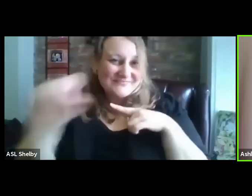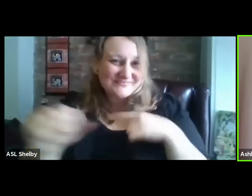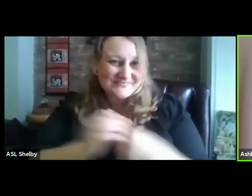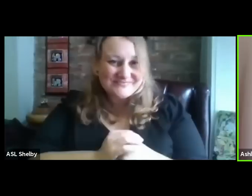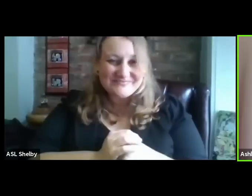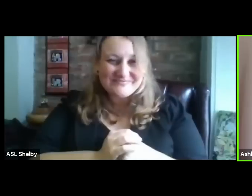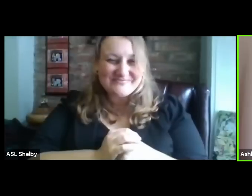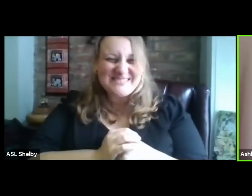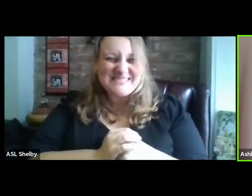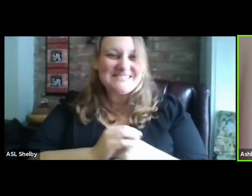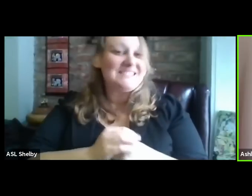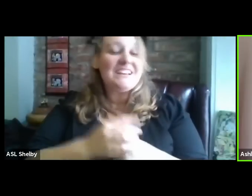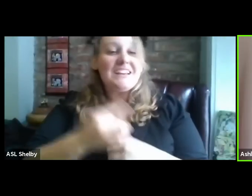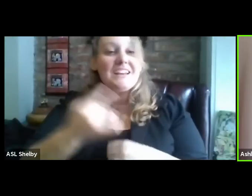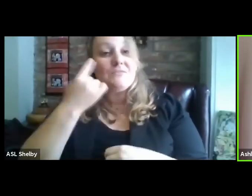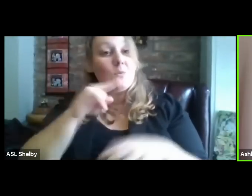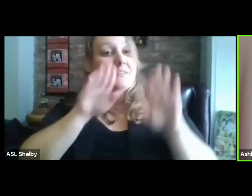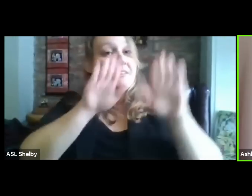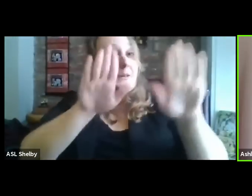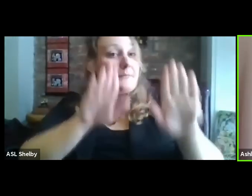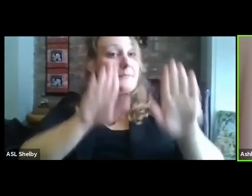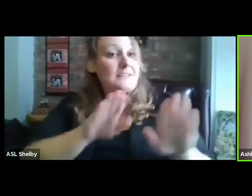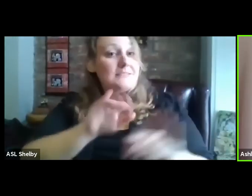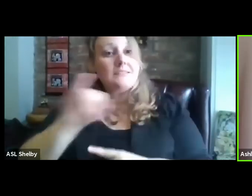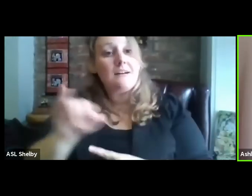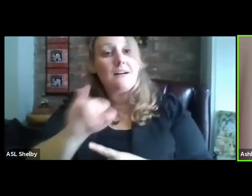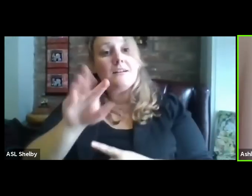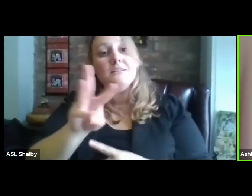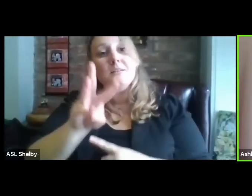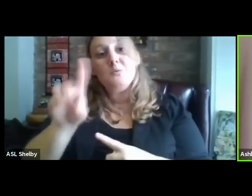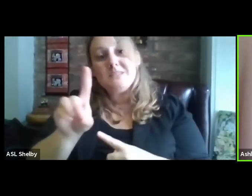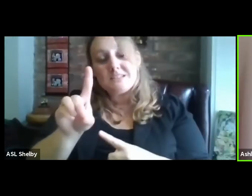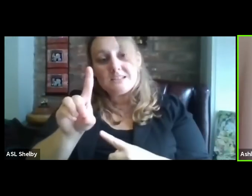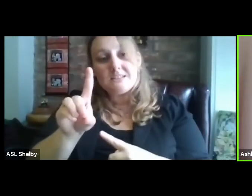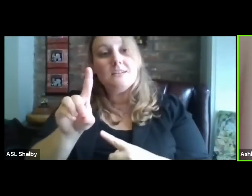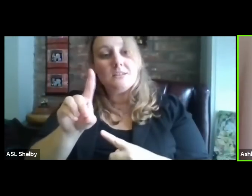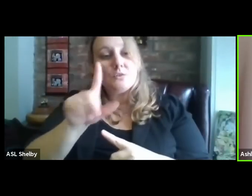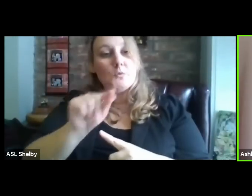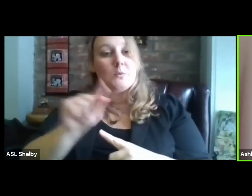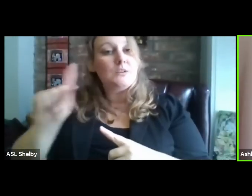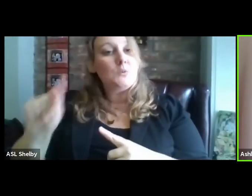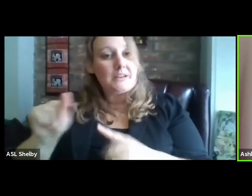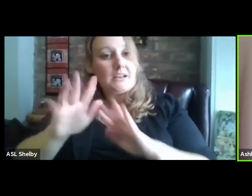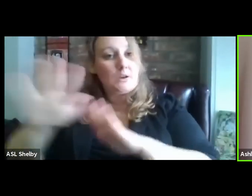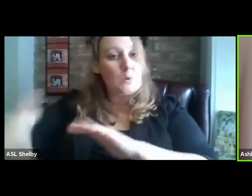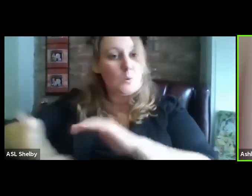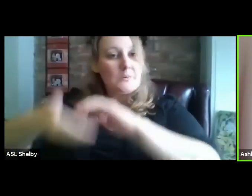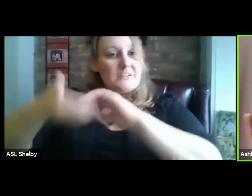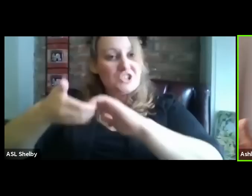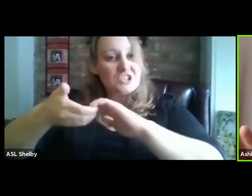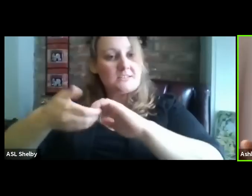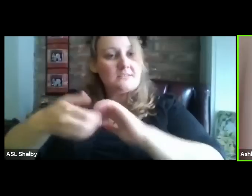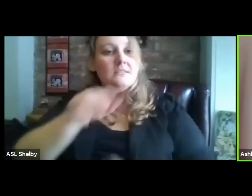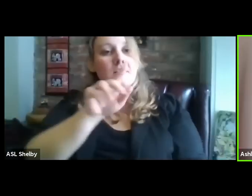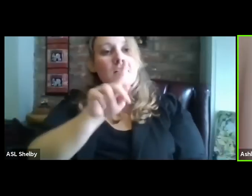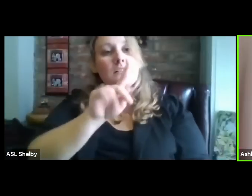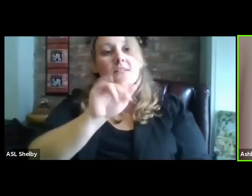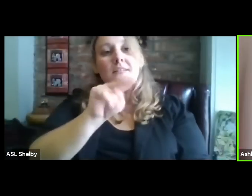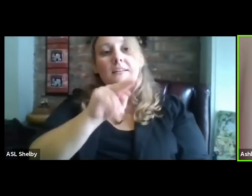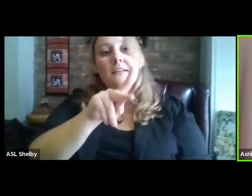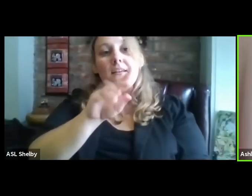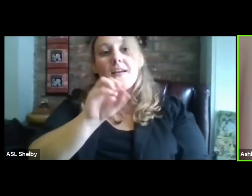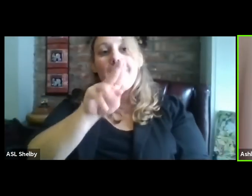for the amazing IWD NYC 2020 Coalition and Kink Out crew for pulling all of this